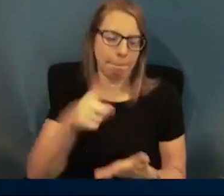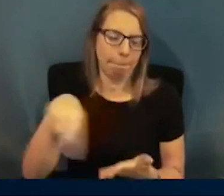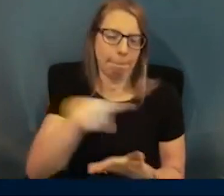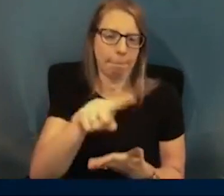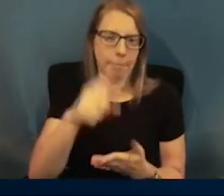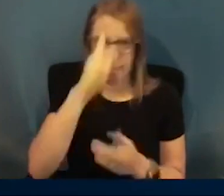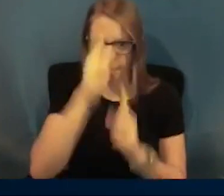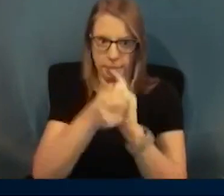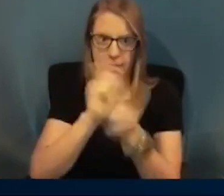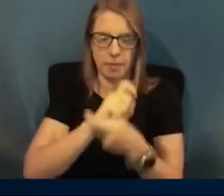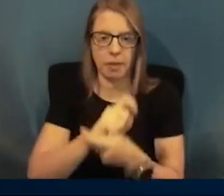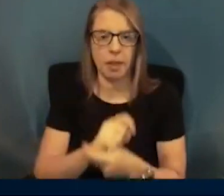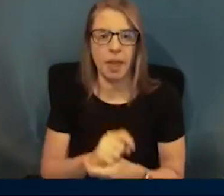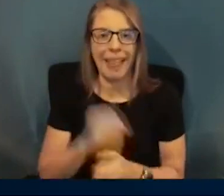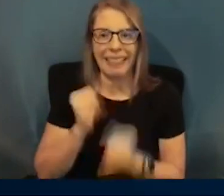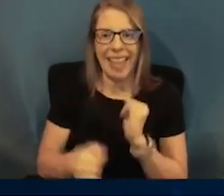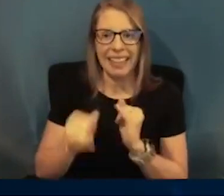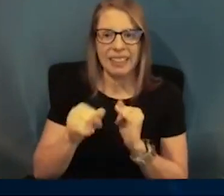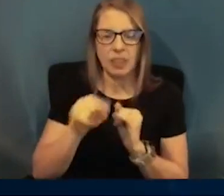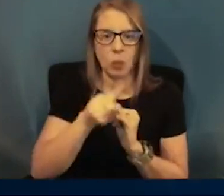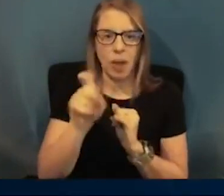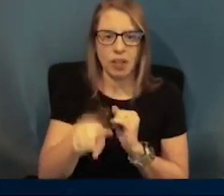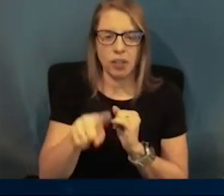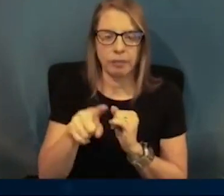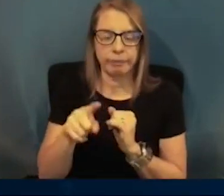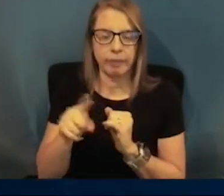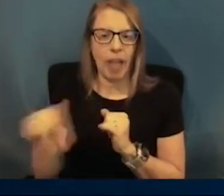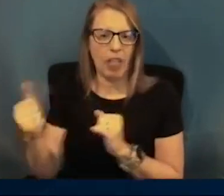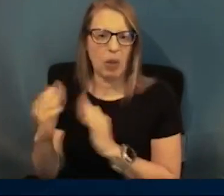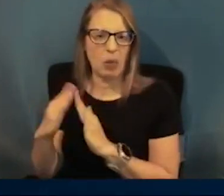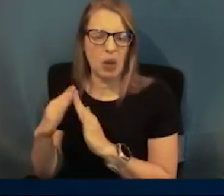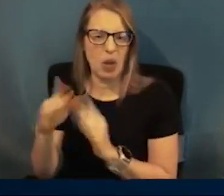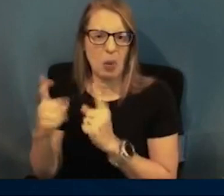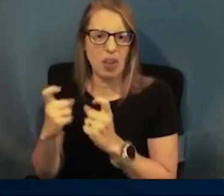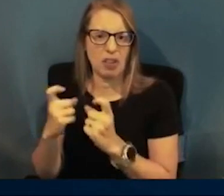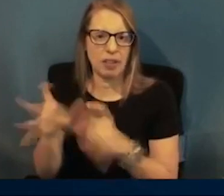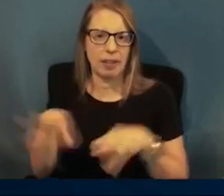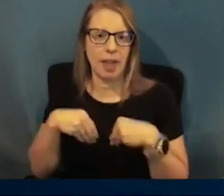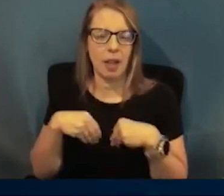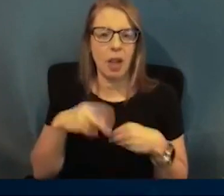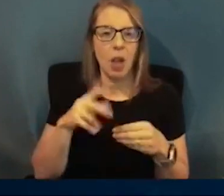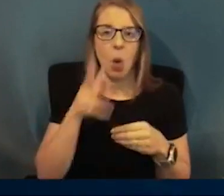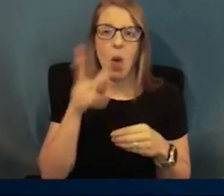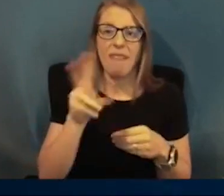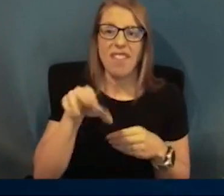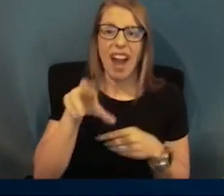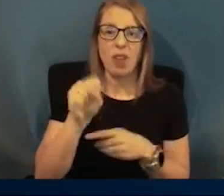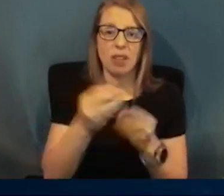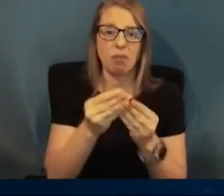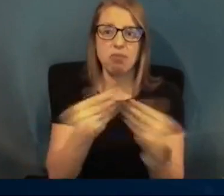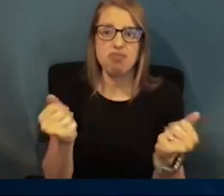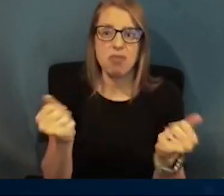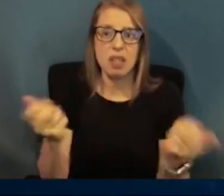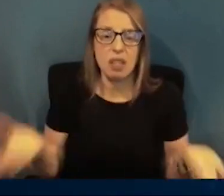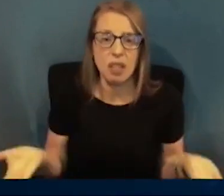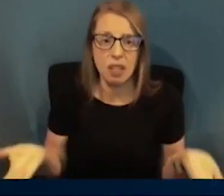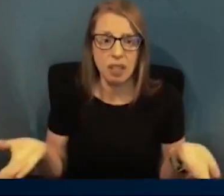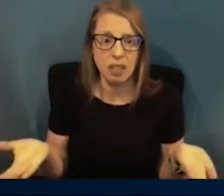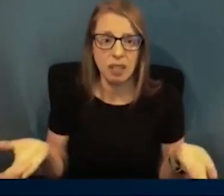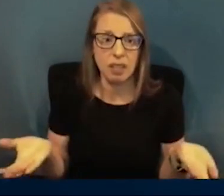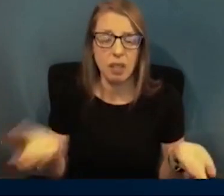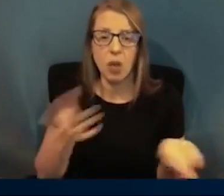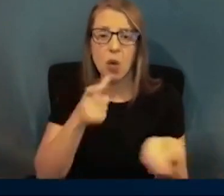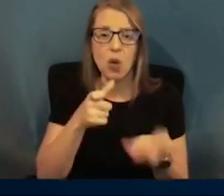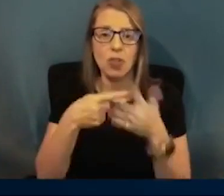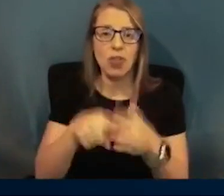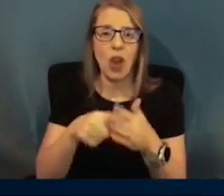community questions. We'll try to squeeze some in. Will this virus ever just go away? I think that speaks for everyone. Who wants to start? Who